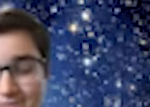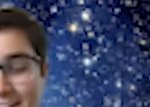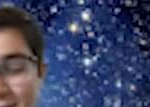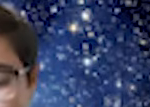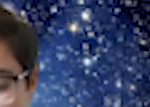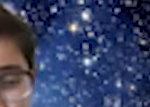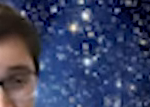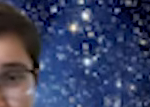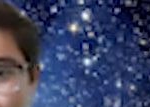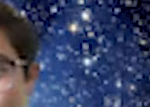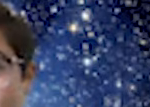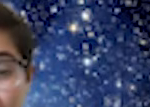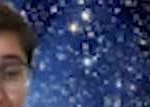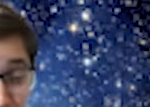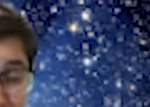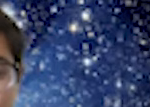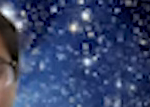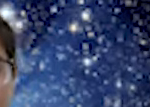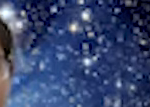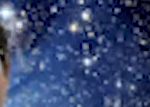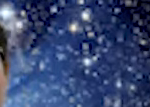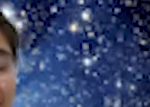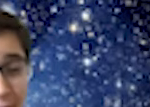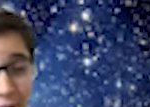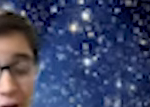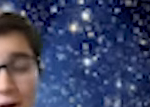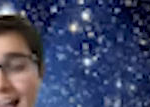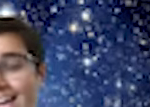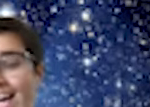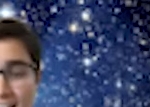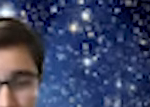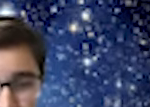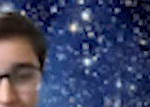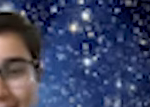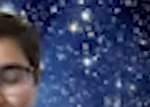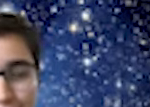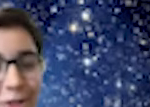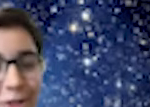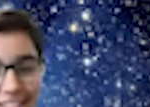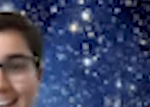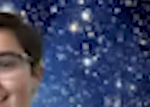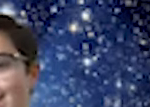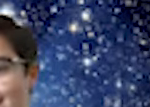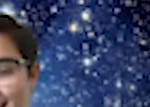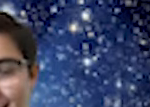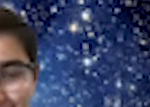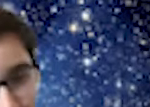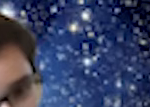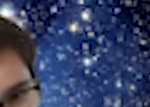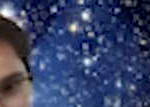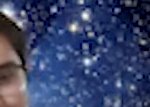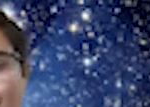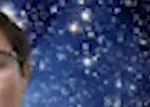Awesome. Well, with that, everybody, we are at just 4 o'clock, so I am going to go ahead and officially conclude today's